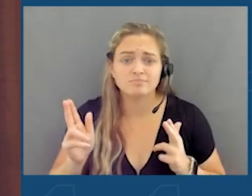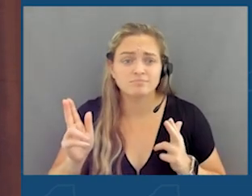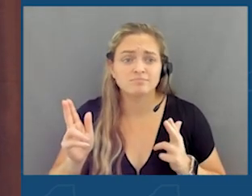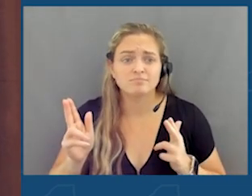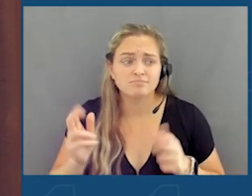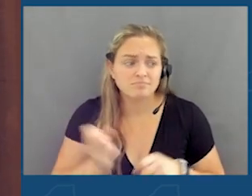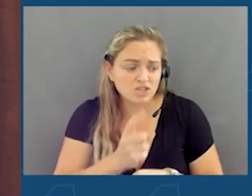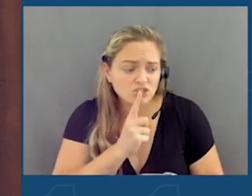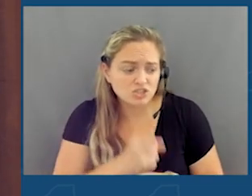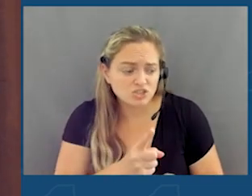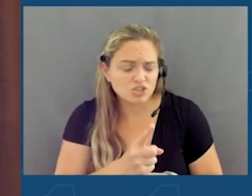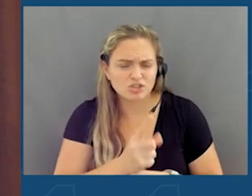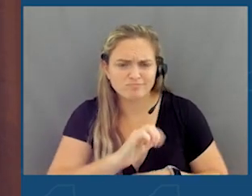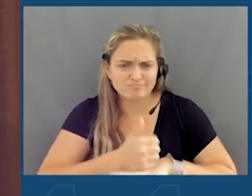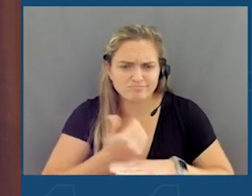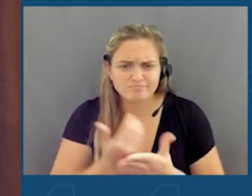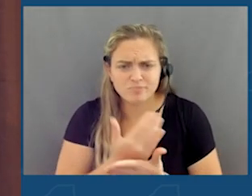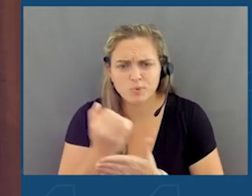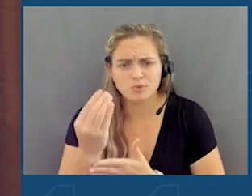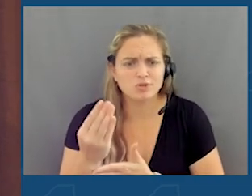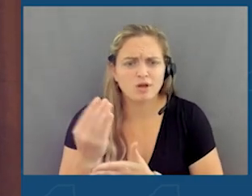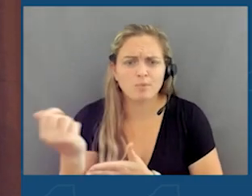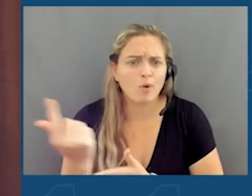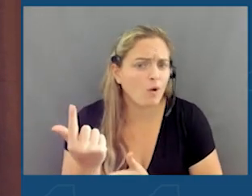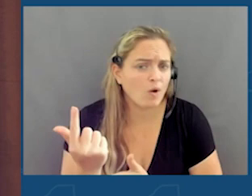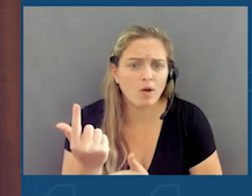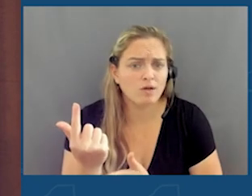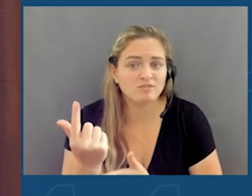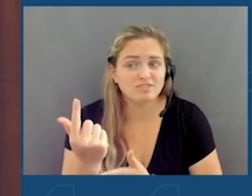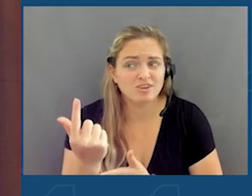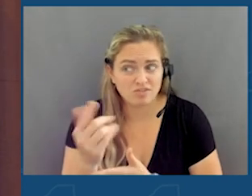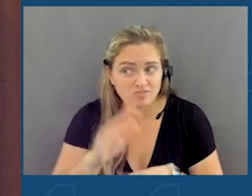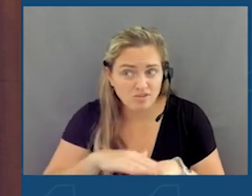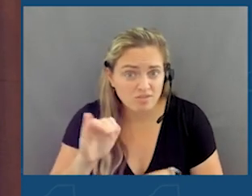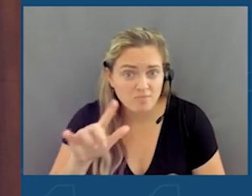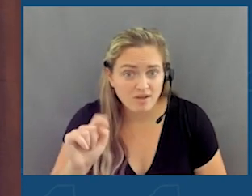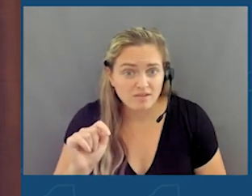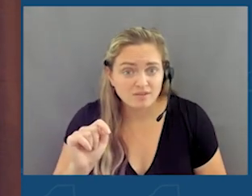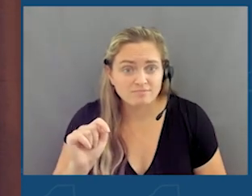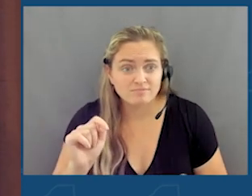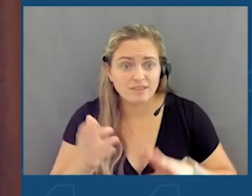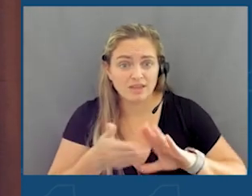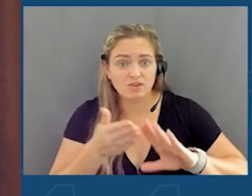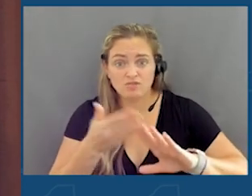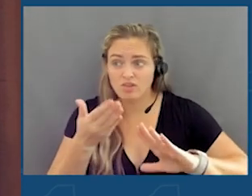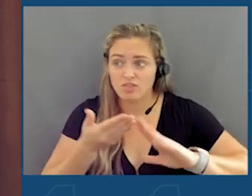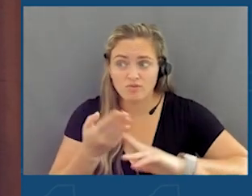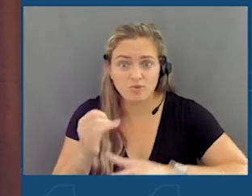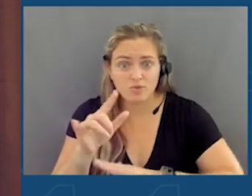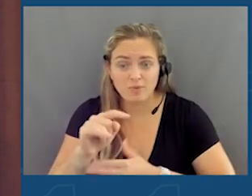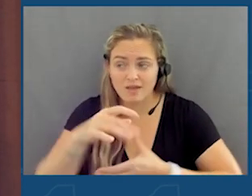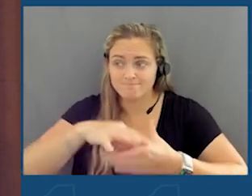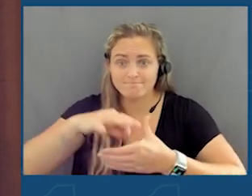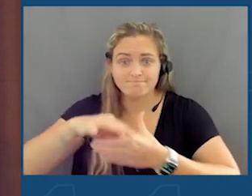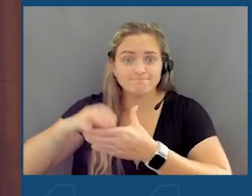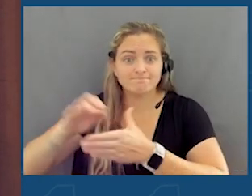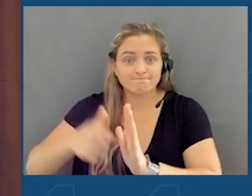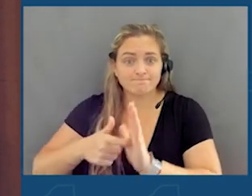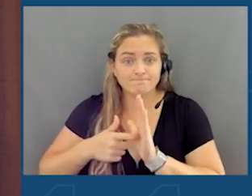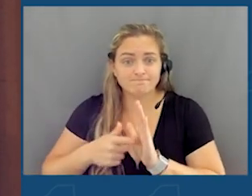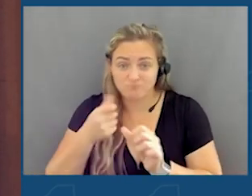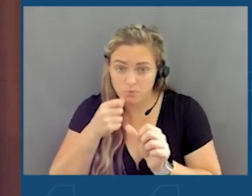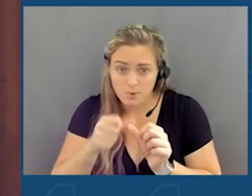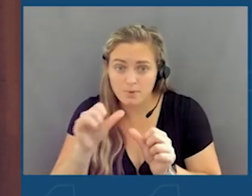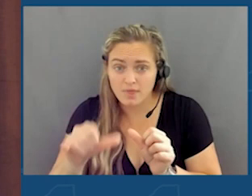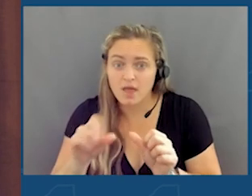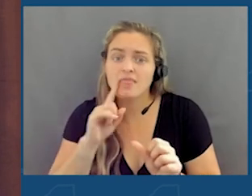ensuring that we can create new jobs, all of those are on the ballot. All of those run through the ballot box. Remember that.